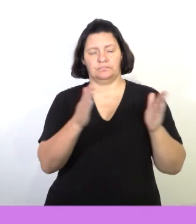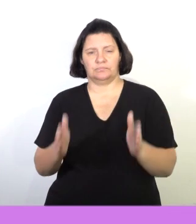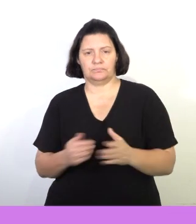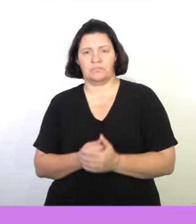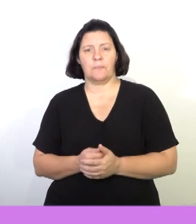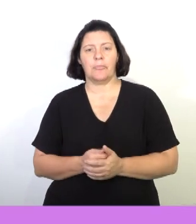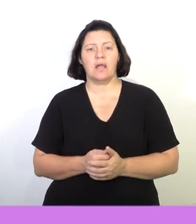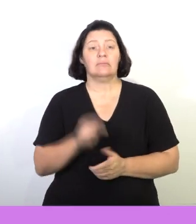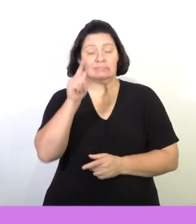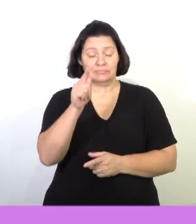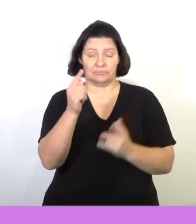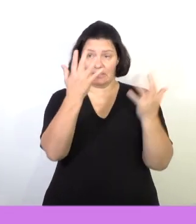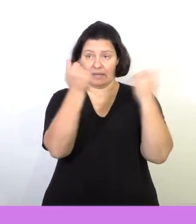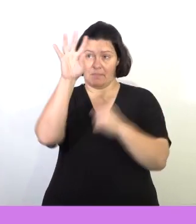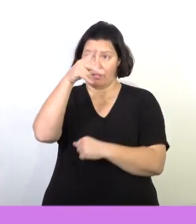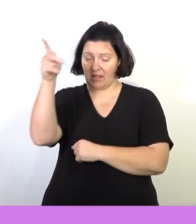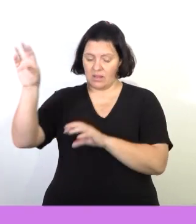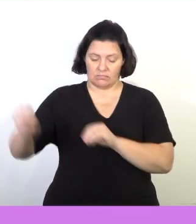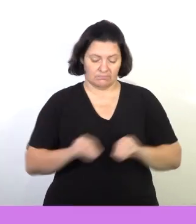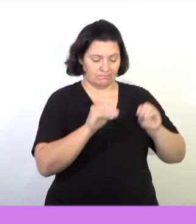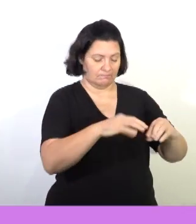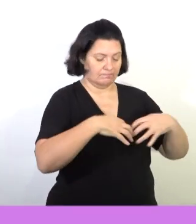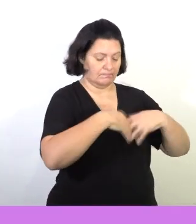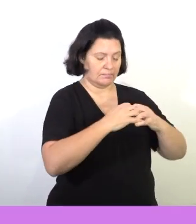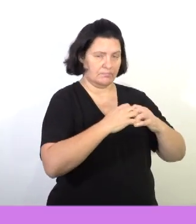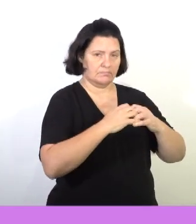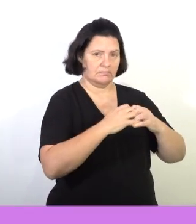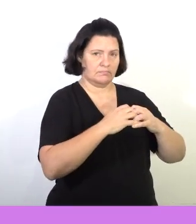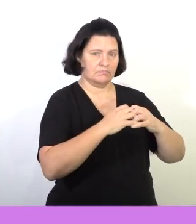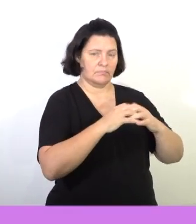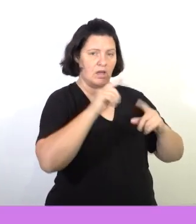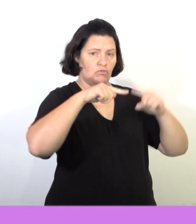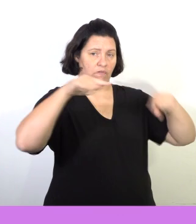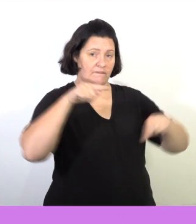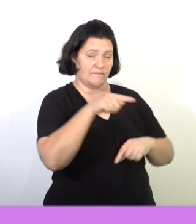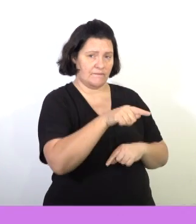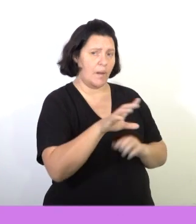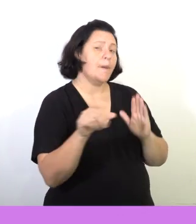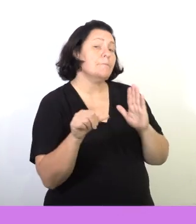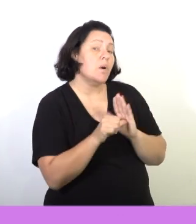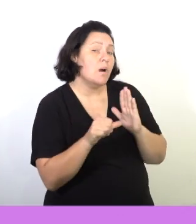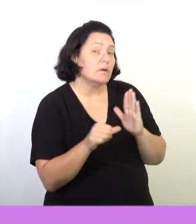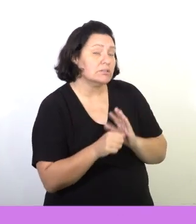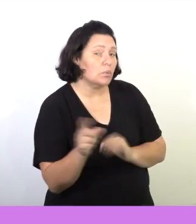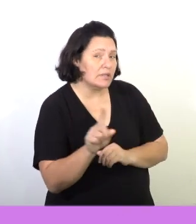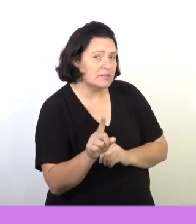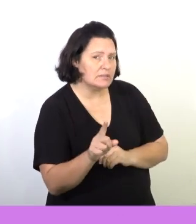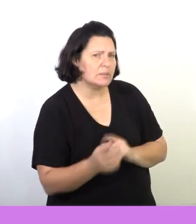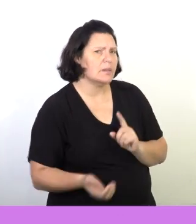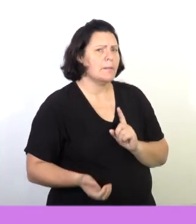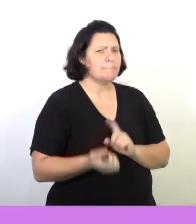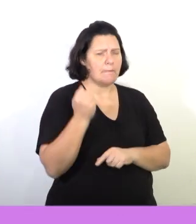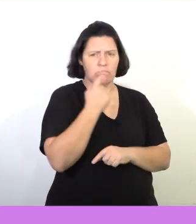Moving along, use the values from the table to plot a graph. Now it is very important